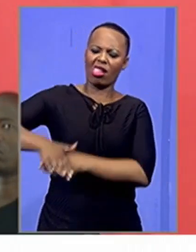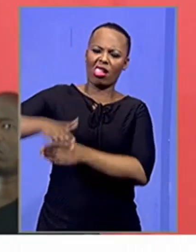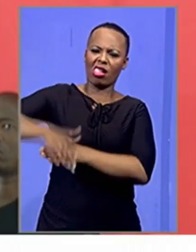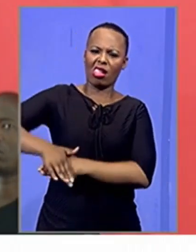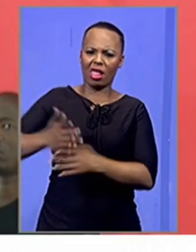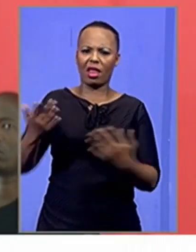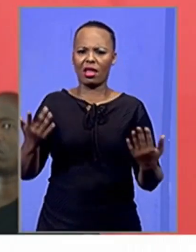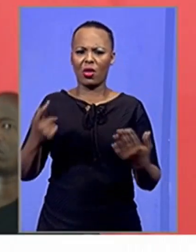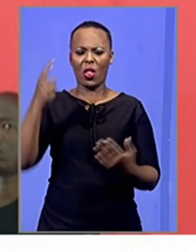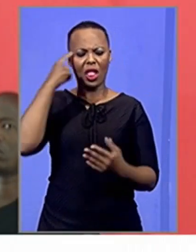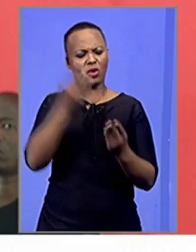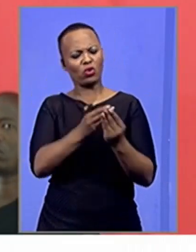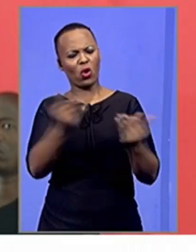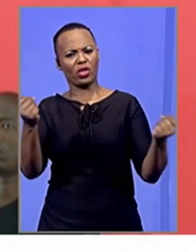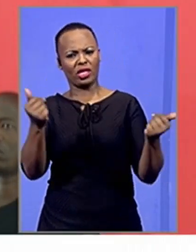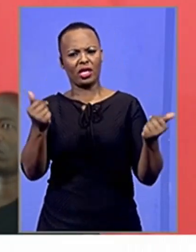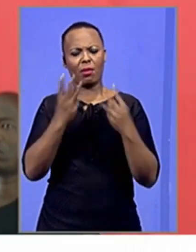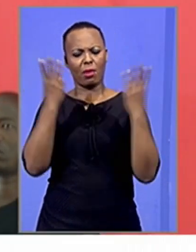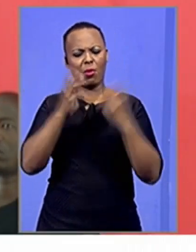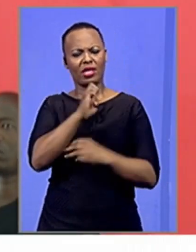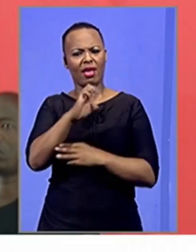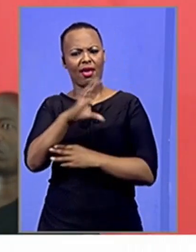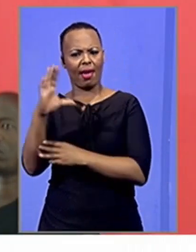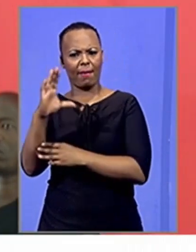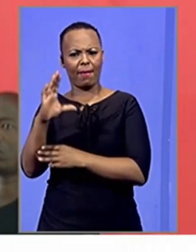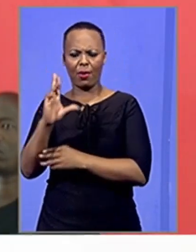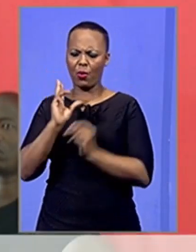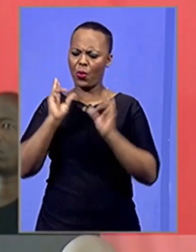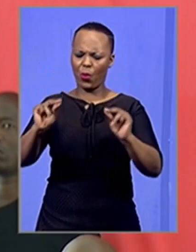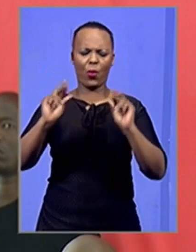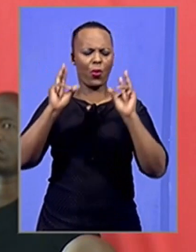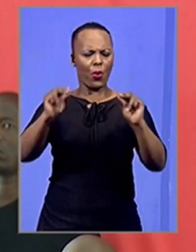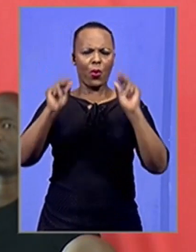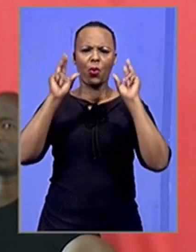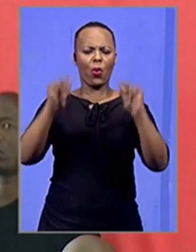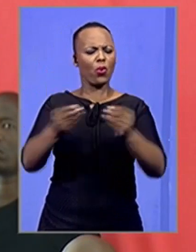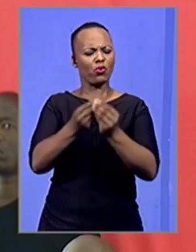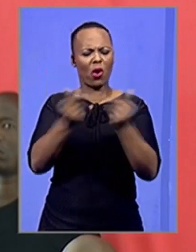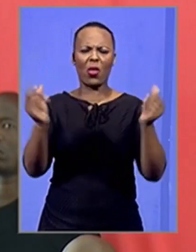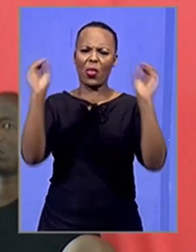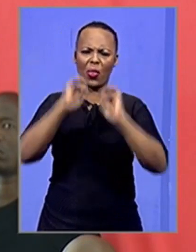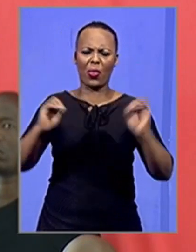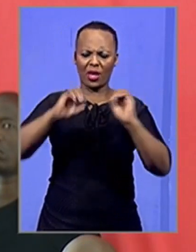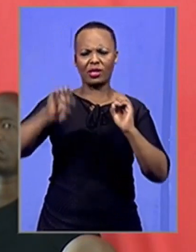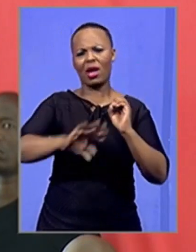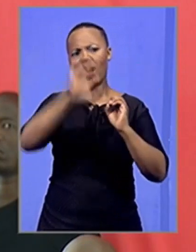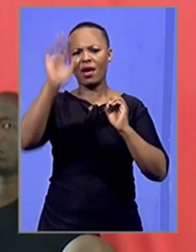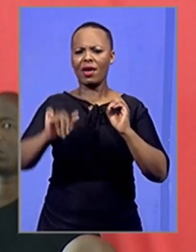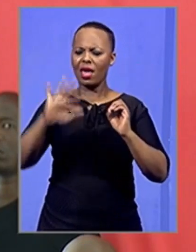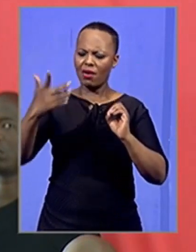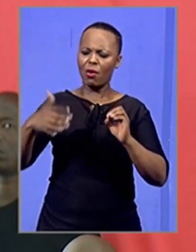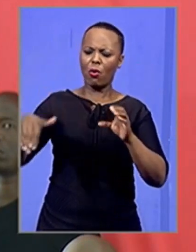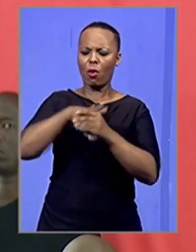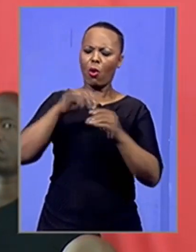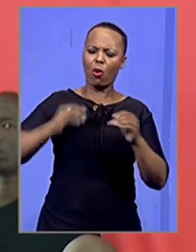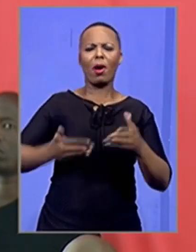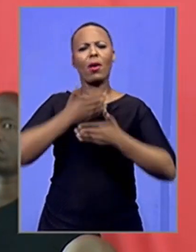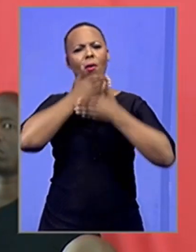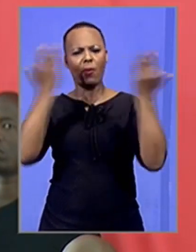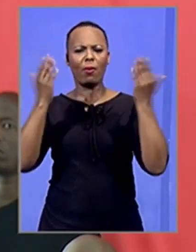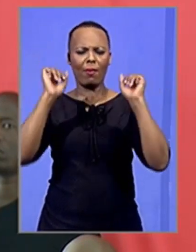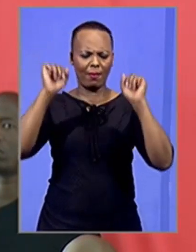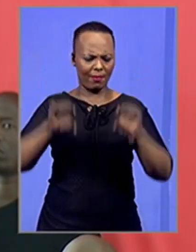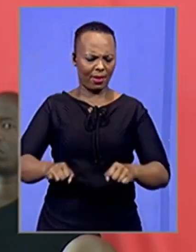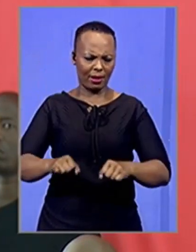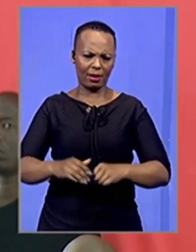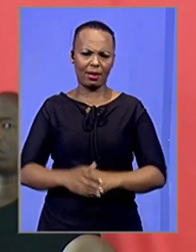are a solution to the people of Eastern Cape. There is no solution in South Africa without women in